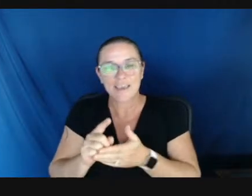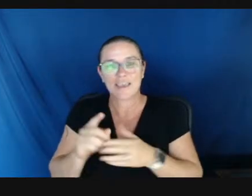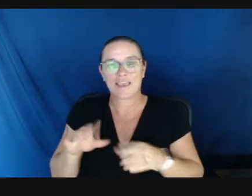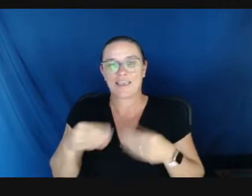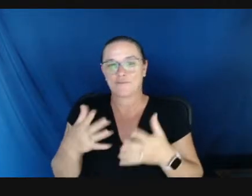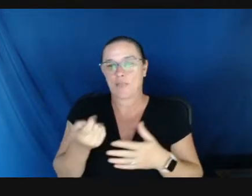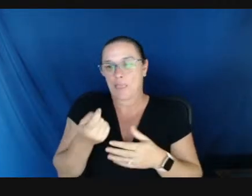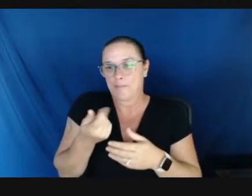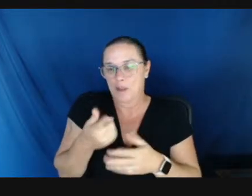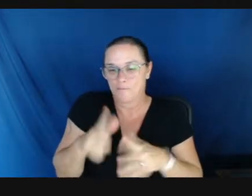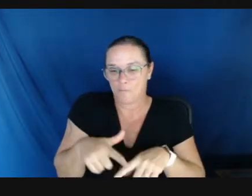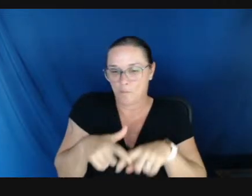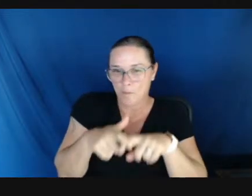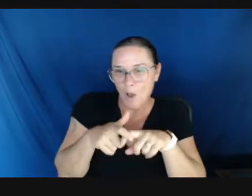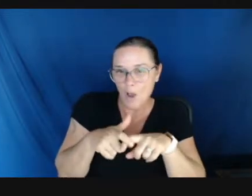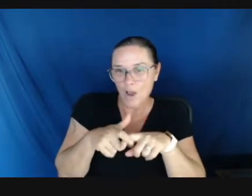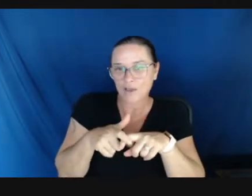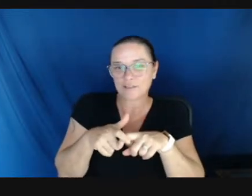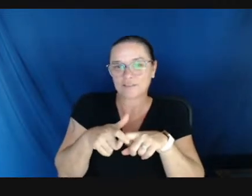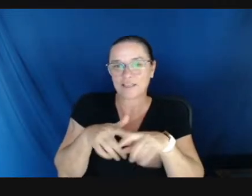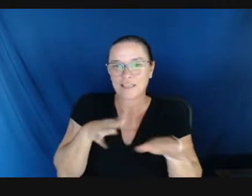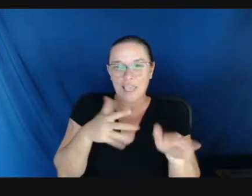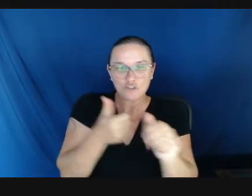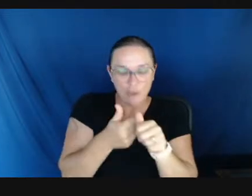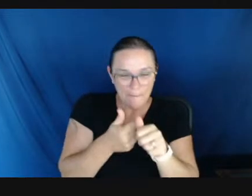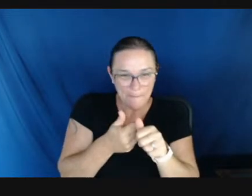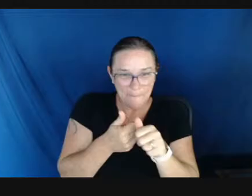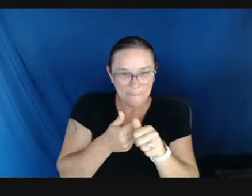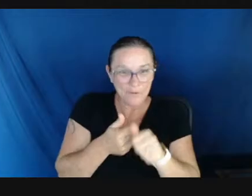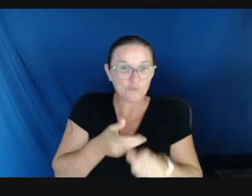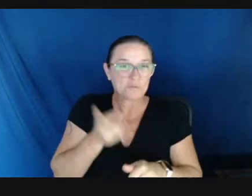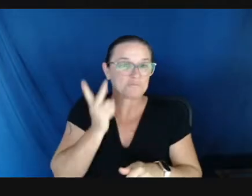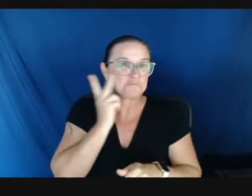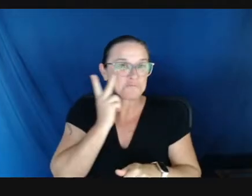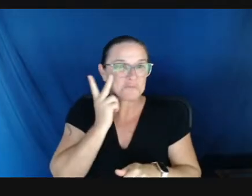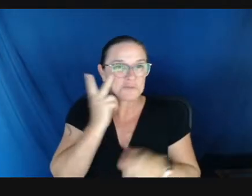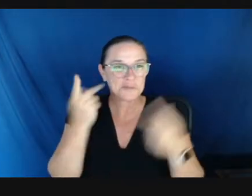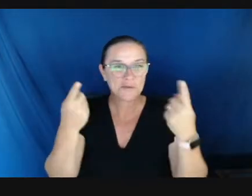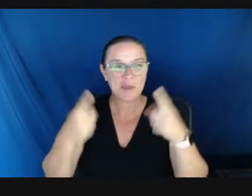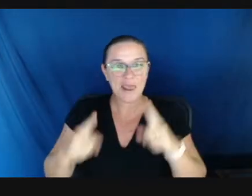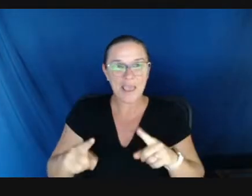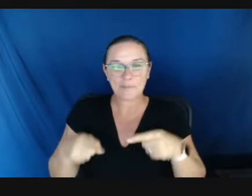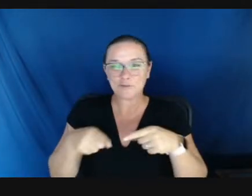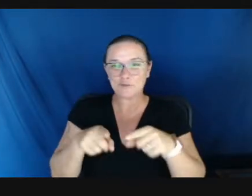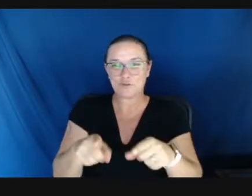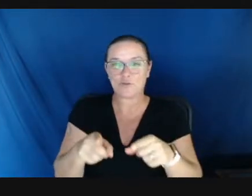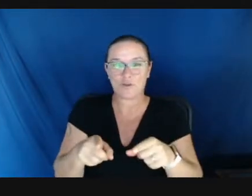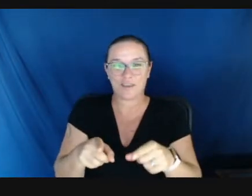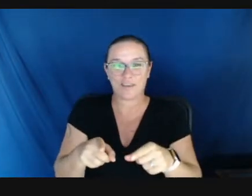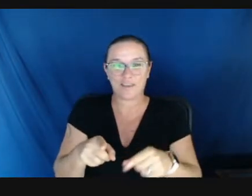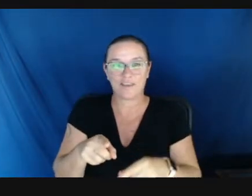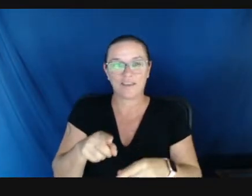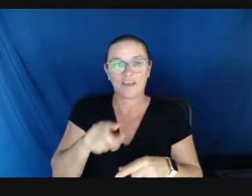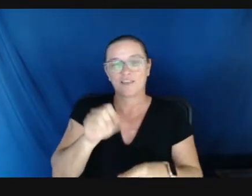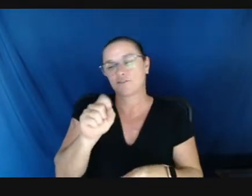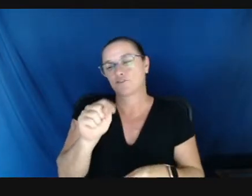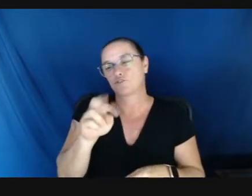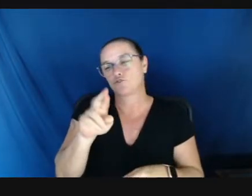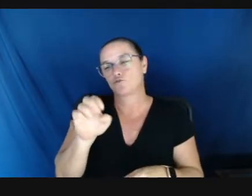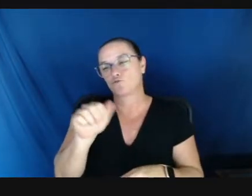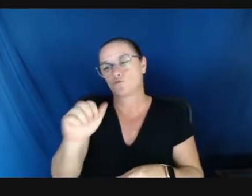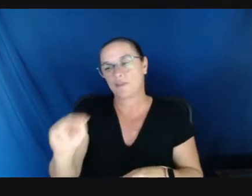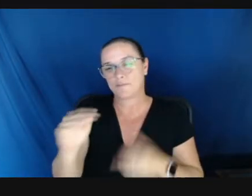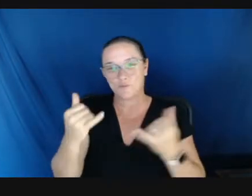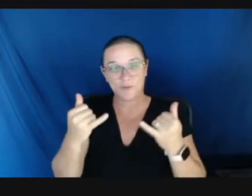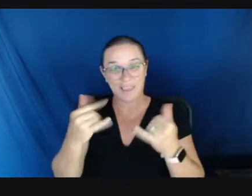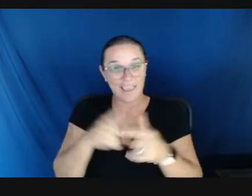to catch up, and so we'll see what happens through our broadcast today, and then we'll catch up on what comes next